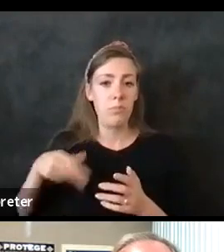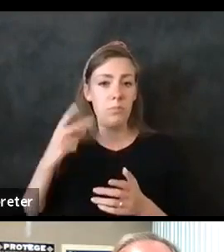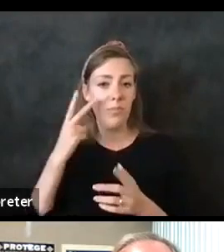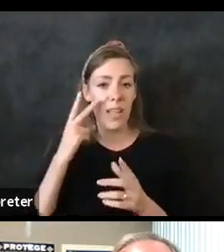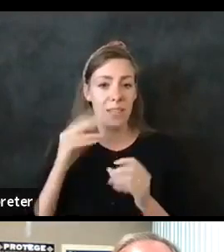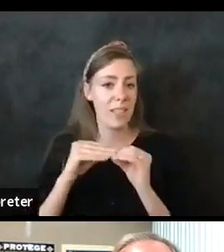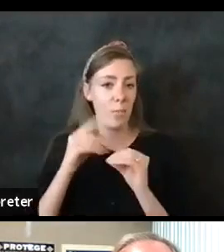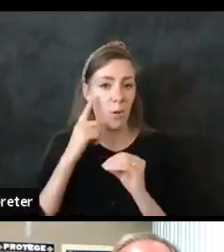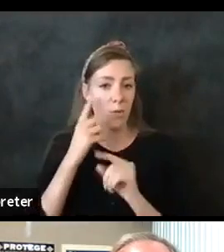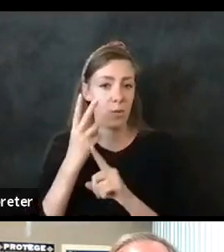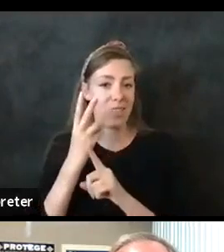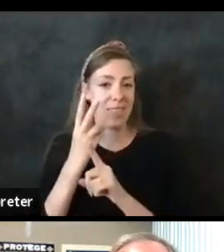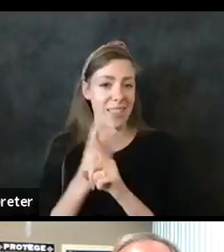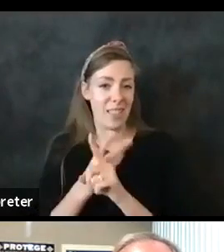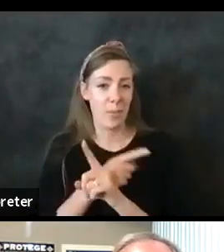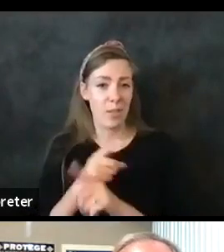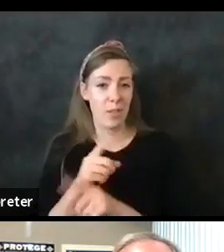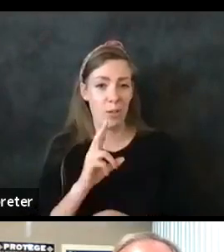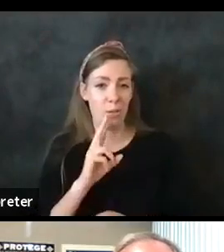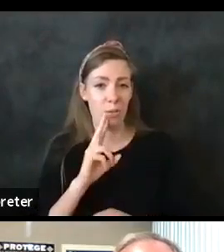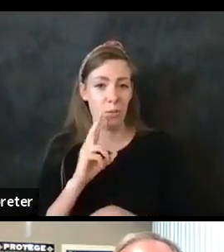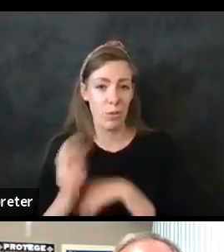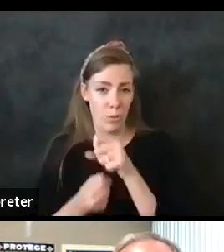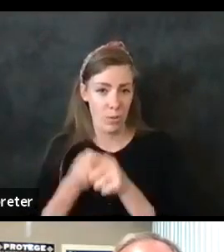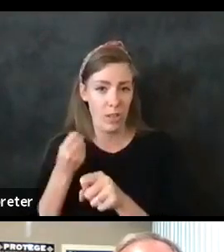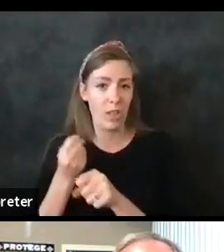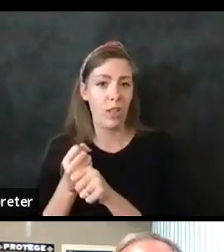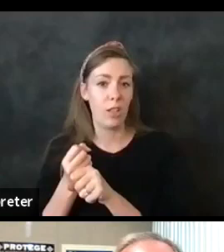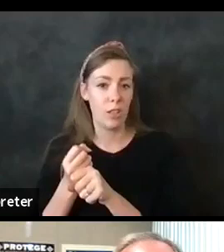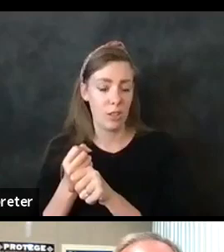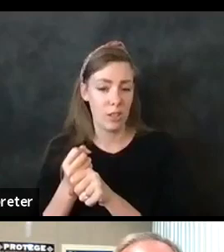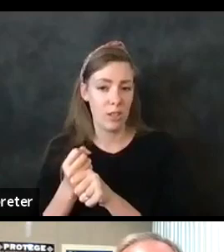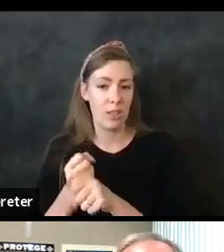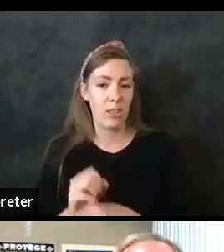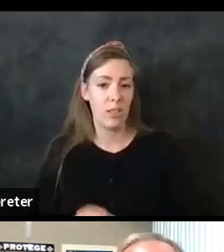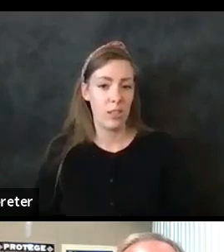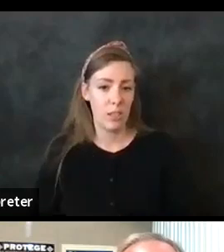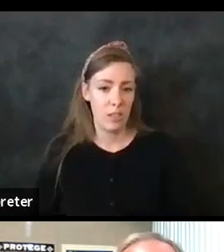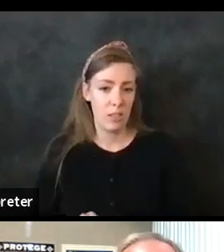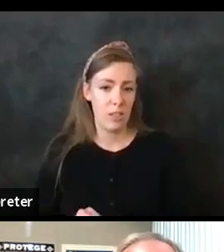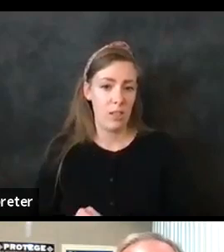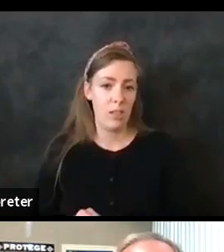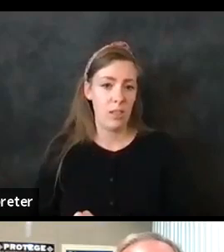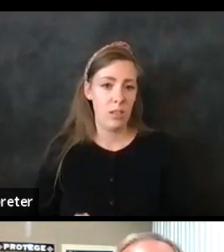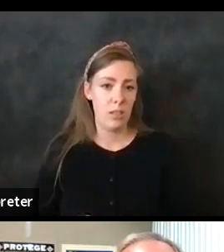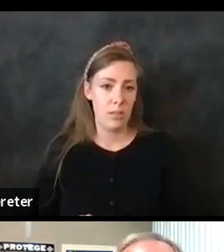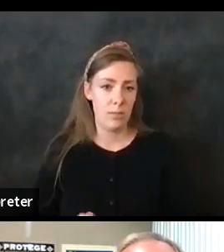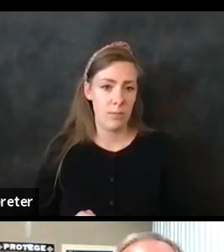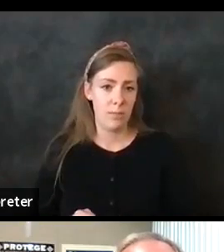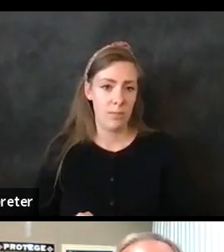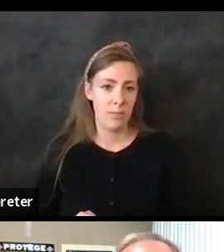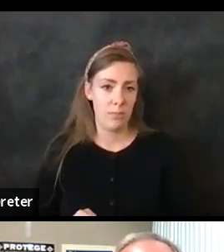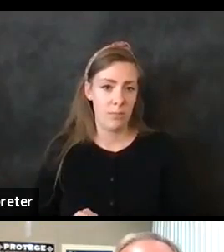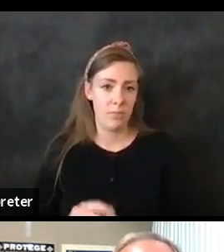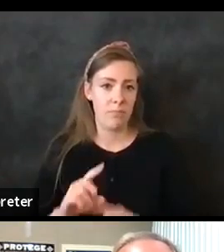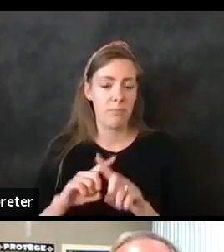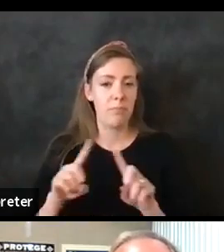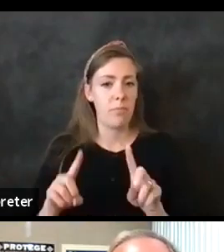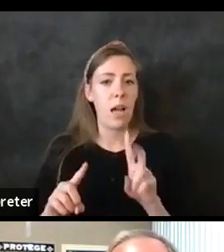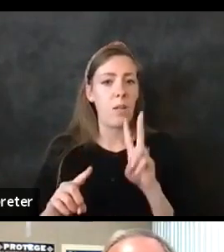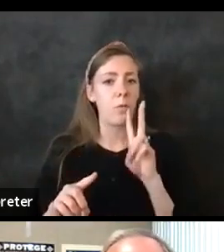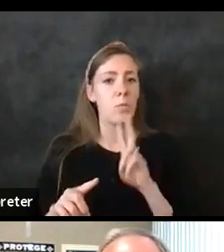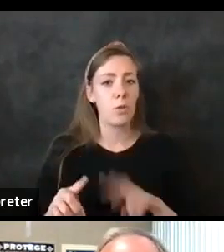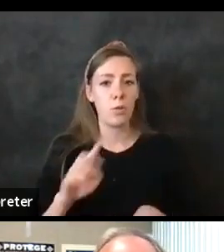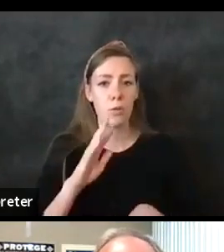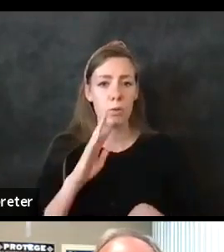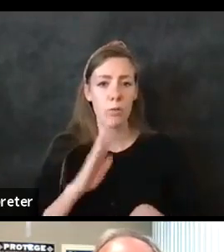6-month to 2-year age group and what the number of enrollees and data, but the 2 to 4 age group looks similar